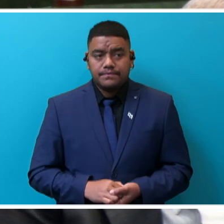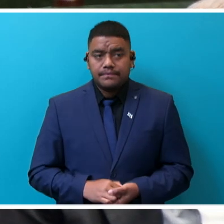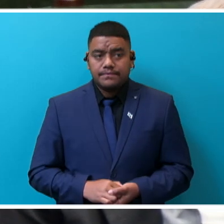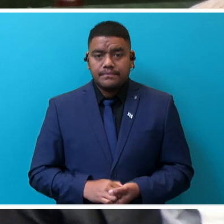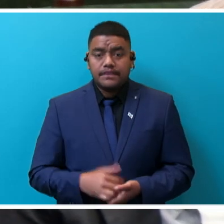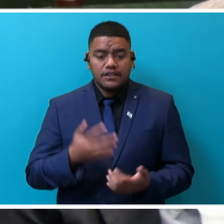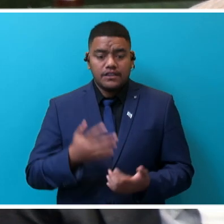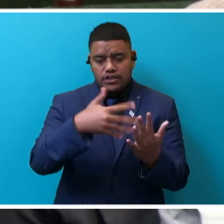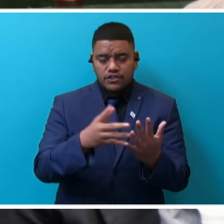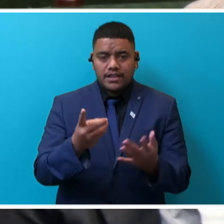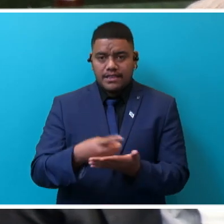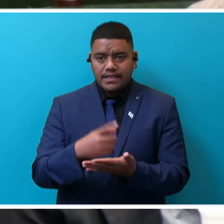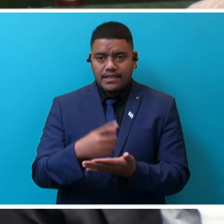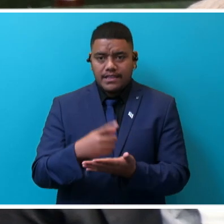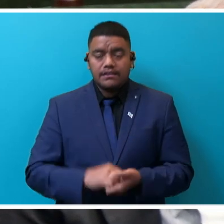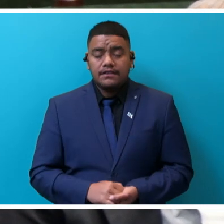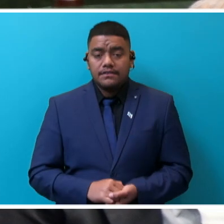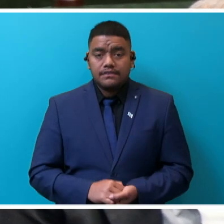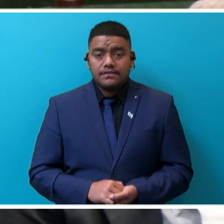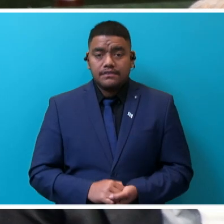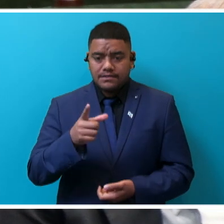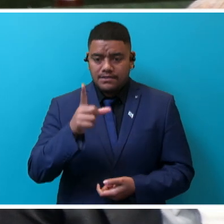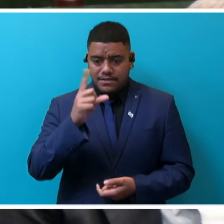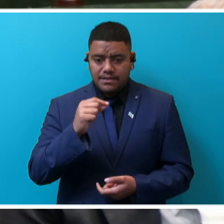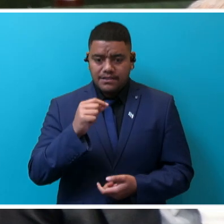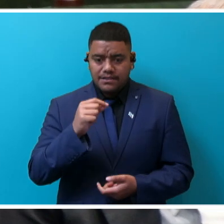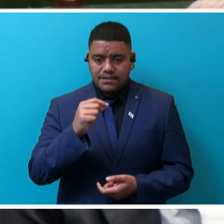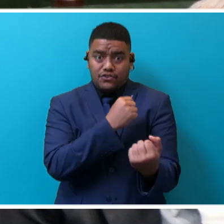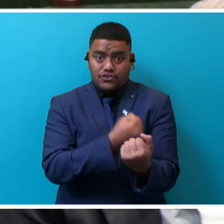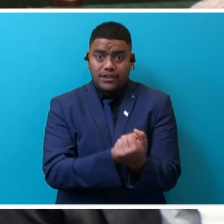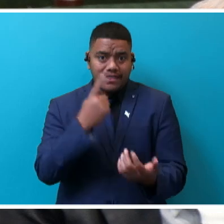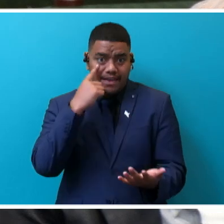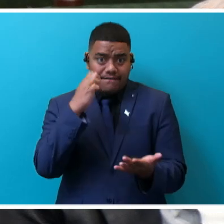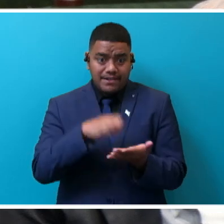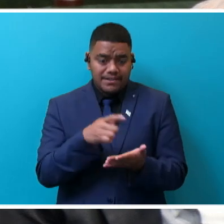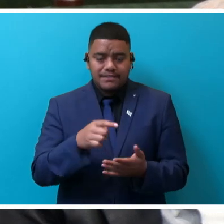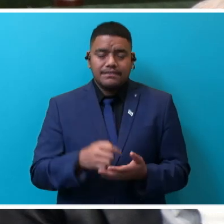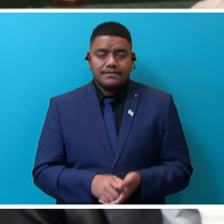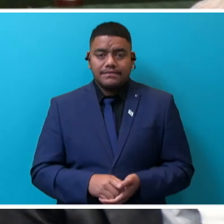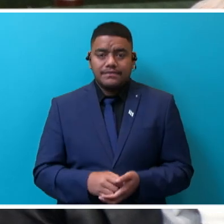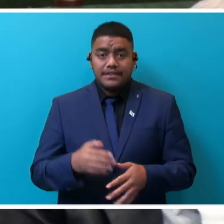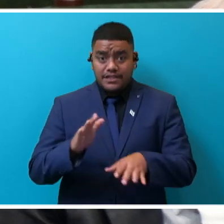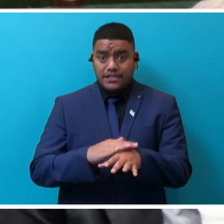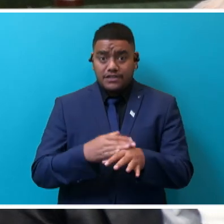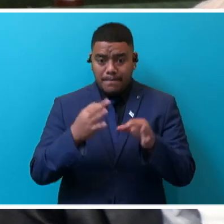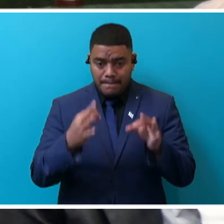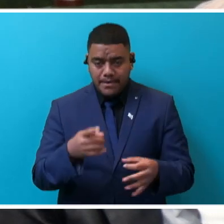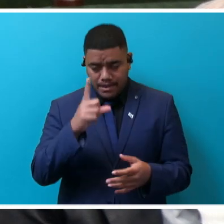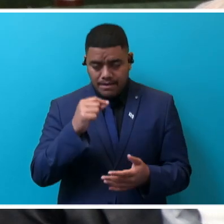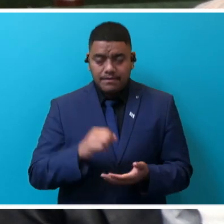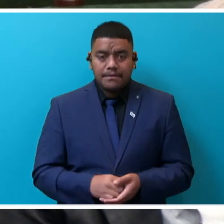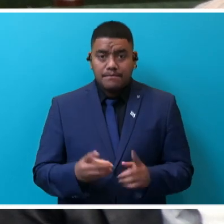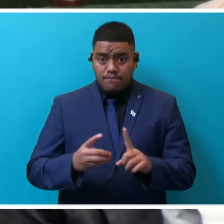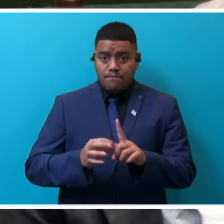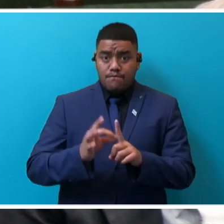analyzed. This will significantly strengthen evidence-based decision-making, policy formulation, and service delivery for persons